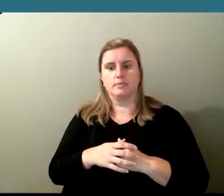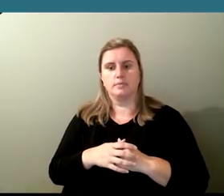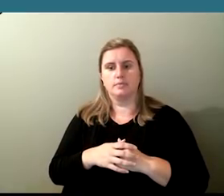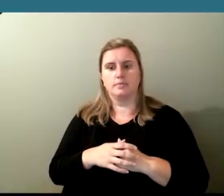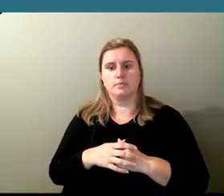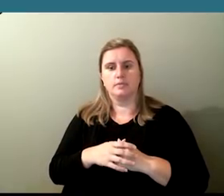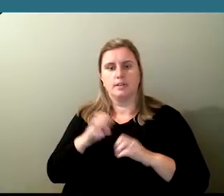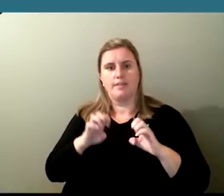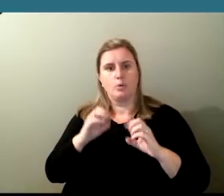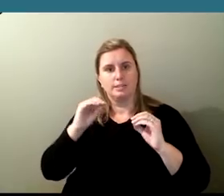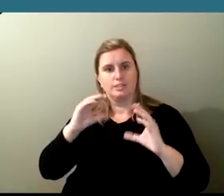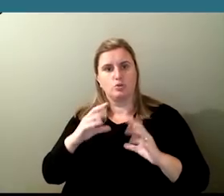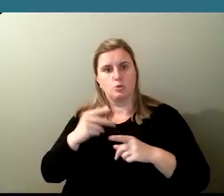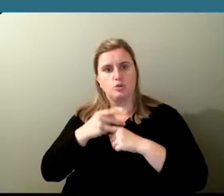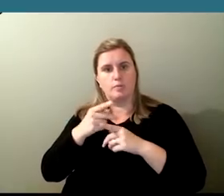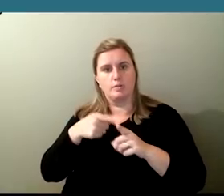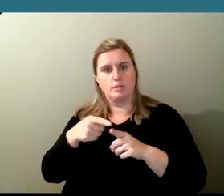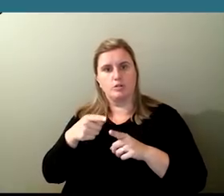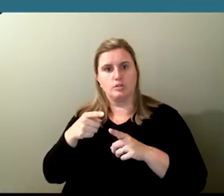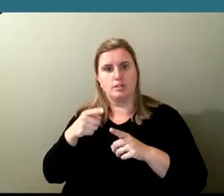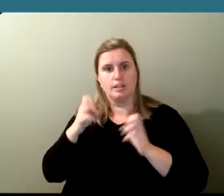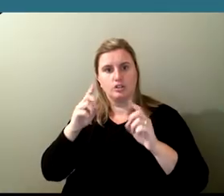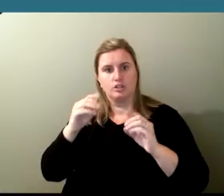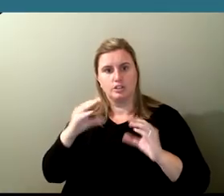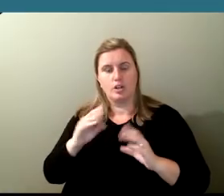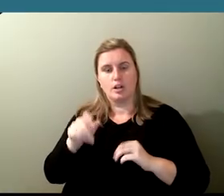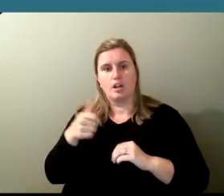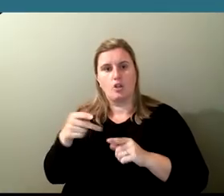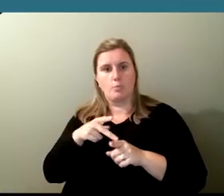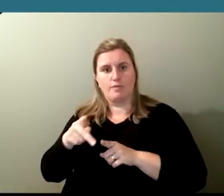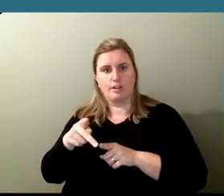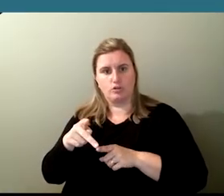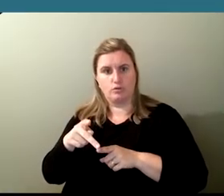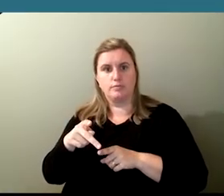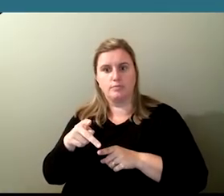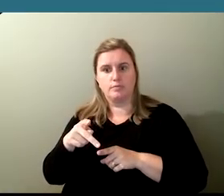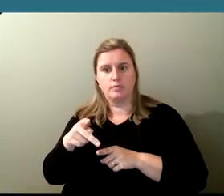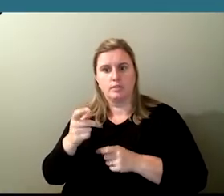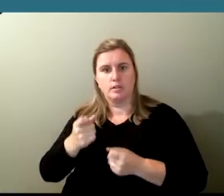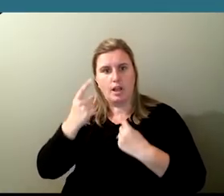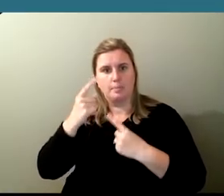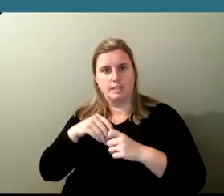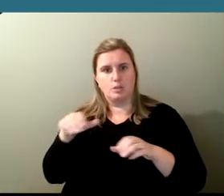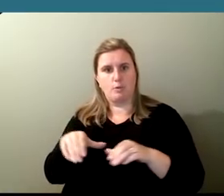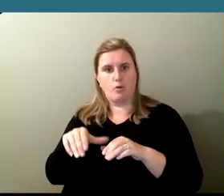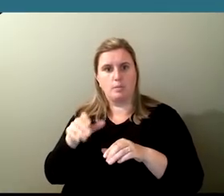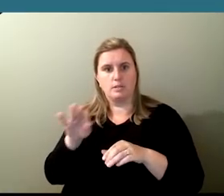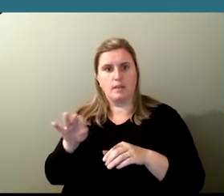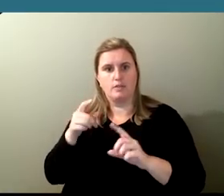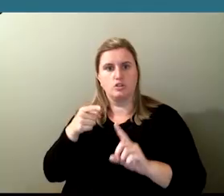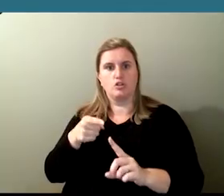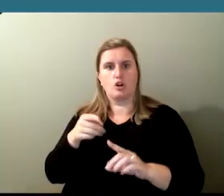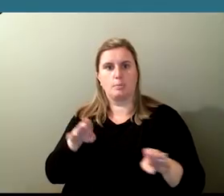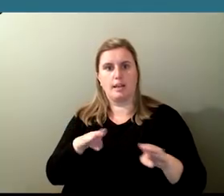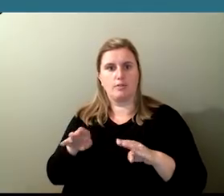evaluating teacher or the supervising special education teacher, and maybe another professional competent in the performance of the target behavior